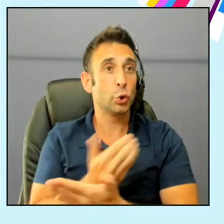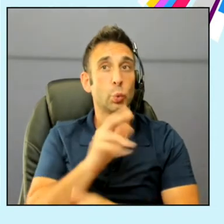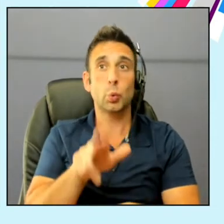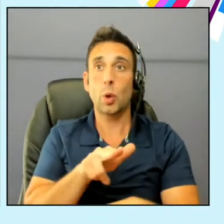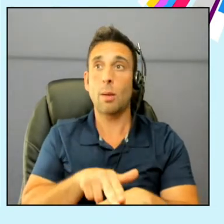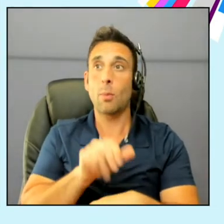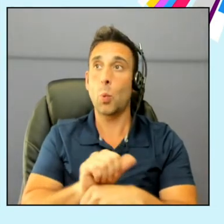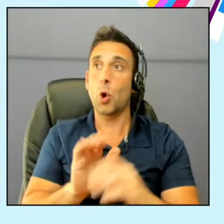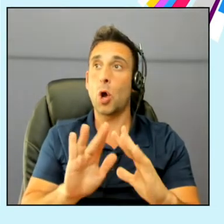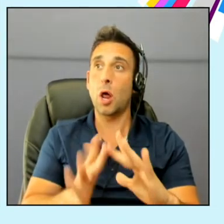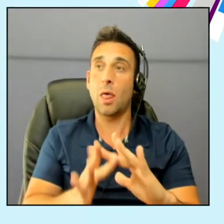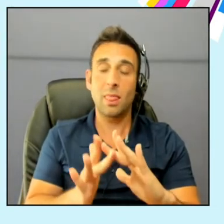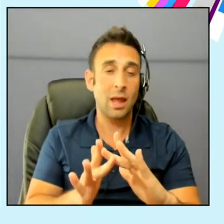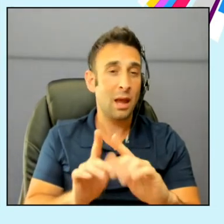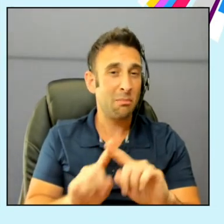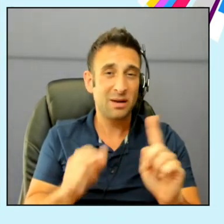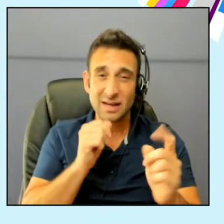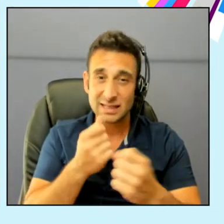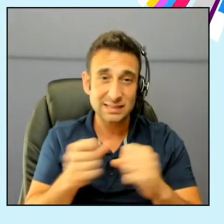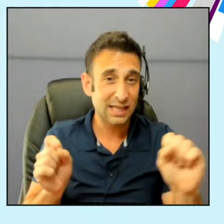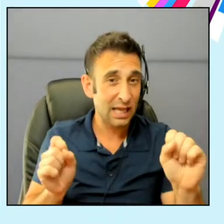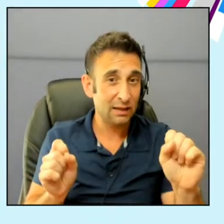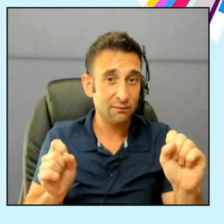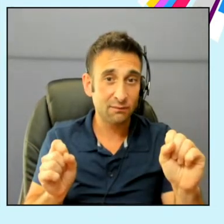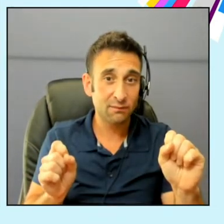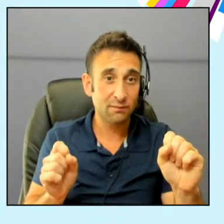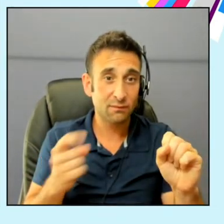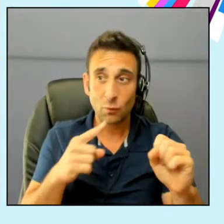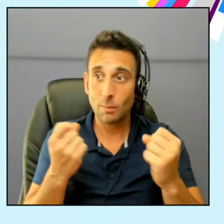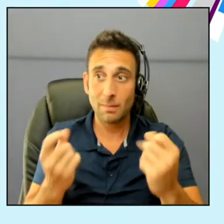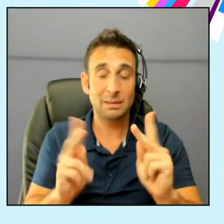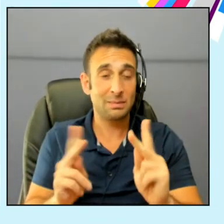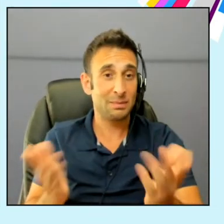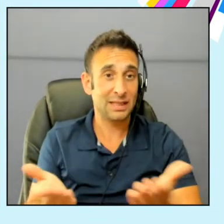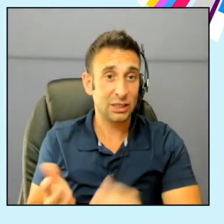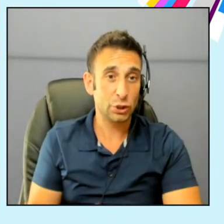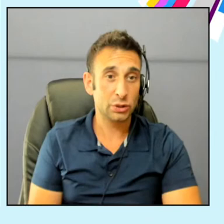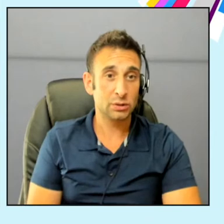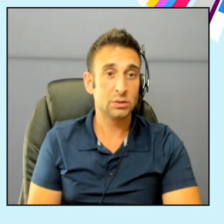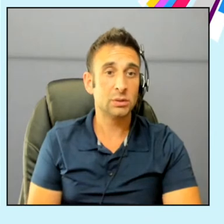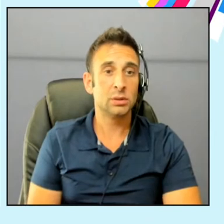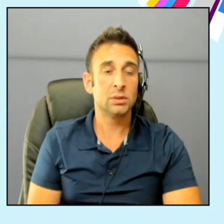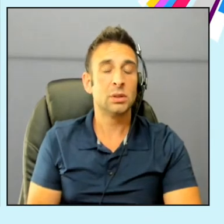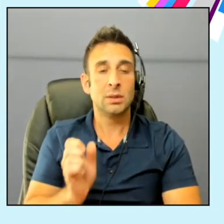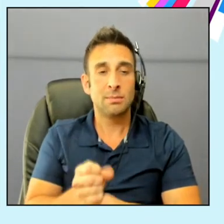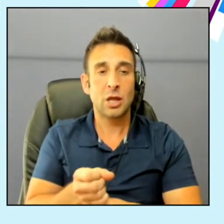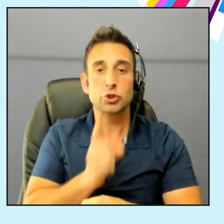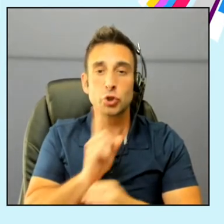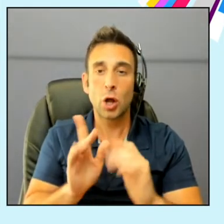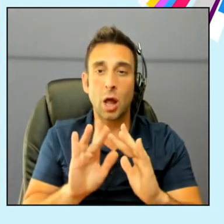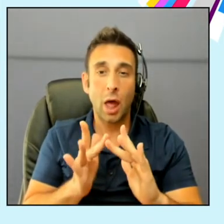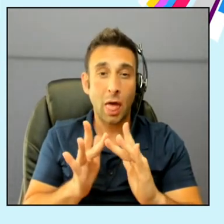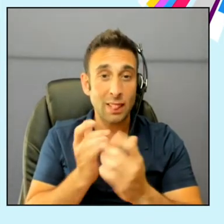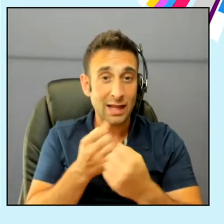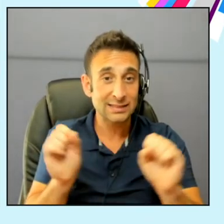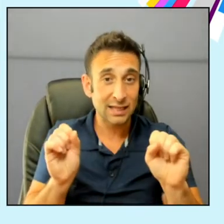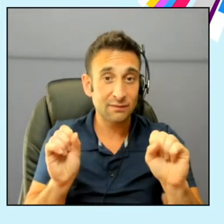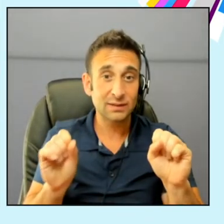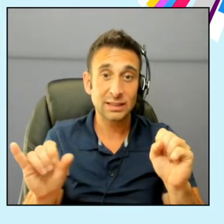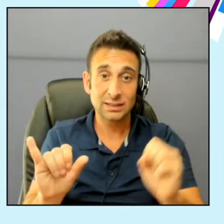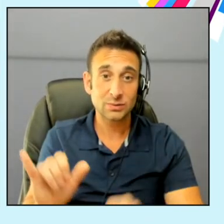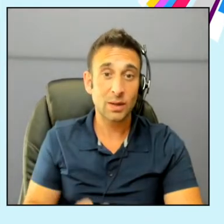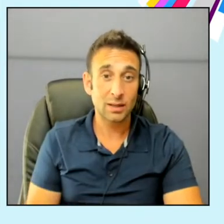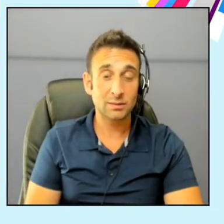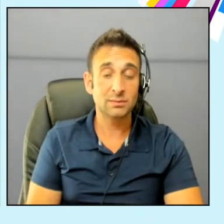that is very unsafe for so many people here. So just ensuring that online safety as well, and being